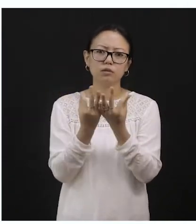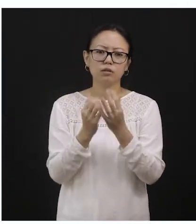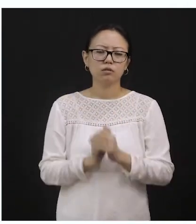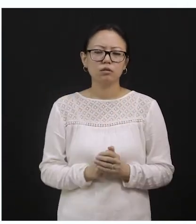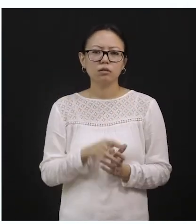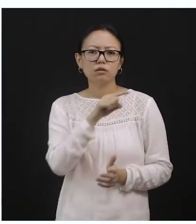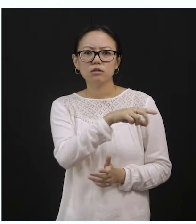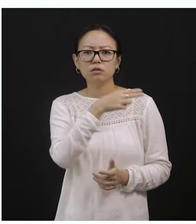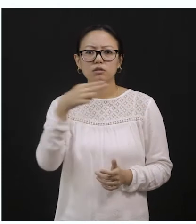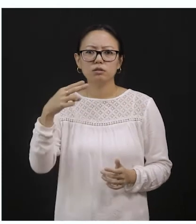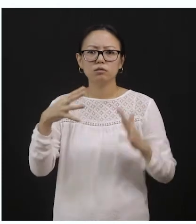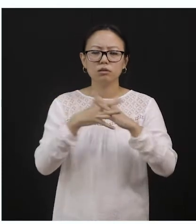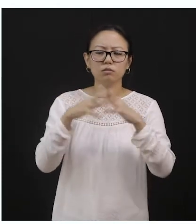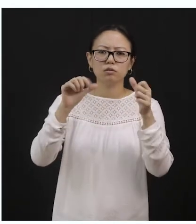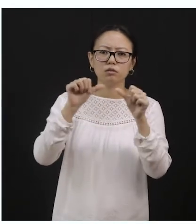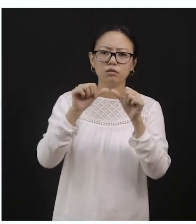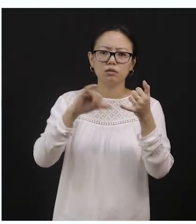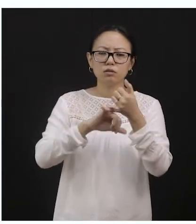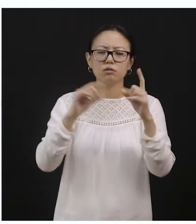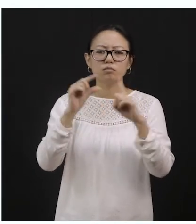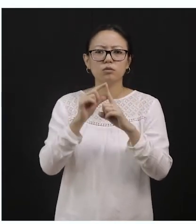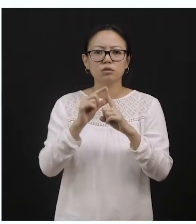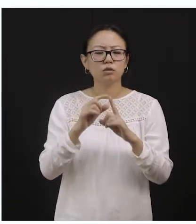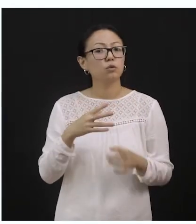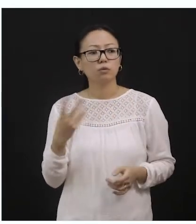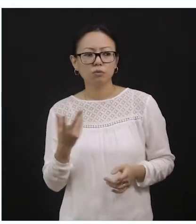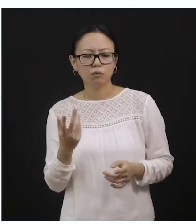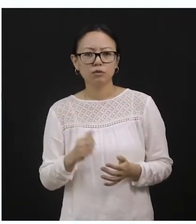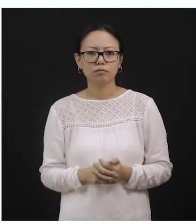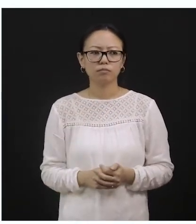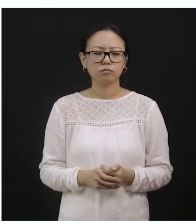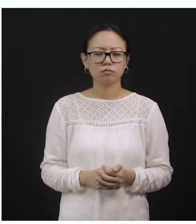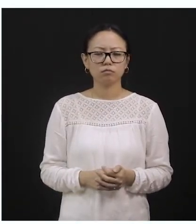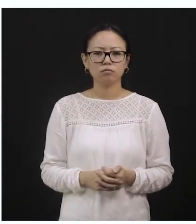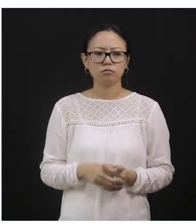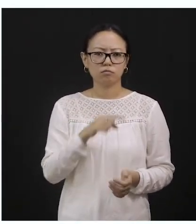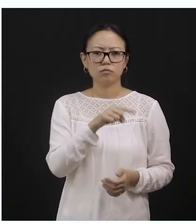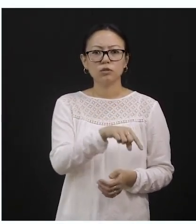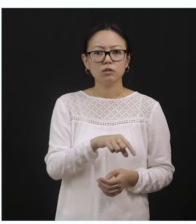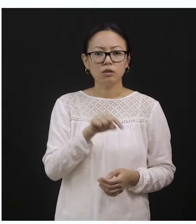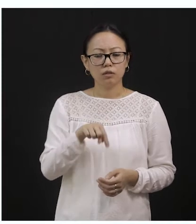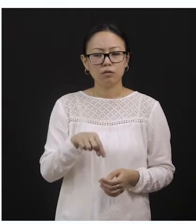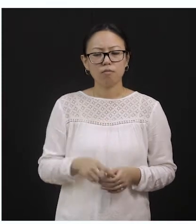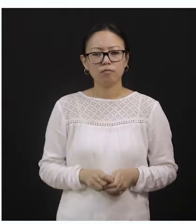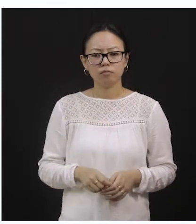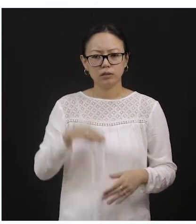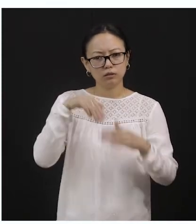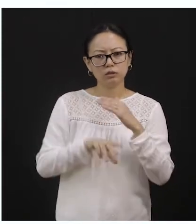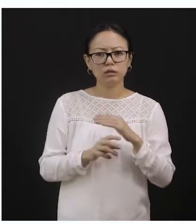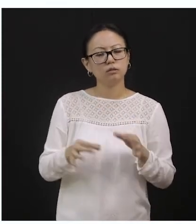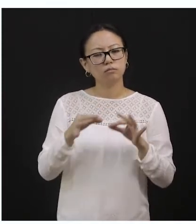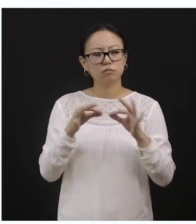they are called wasps? You will get to know why. Now, let me show you a description. Okay. So this wasp